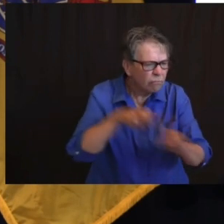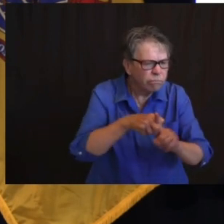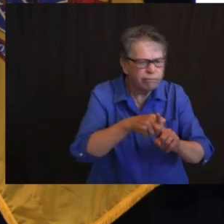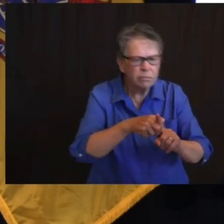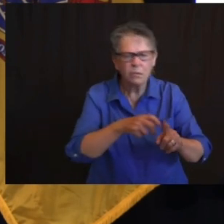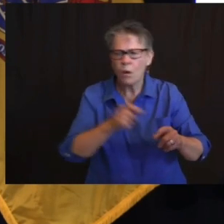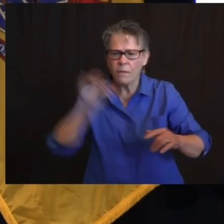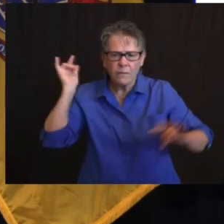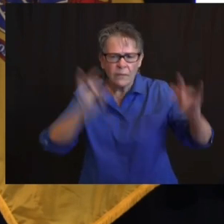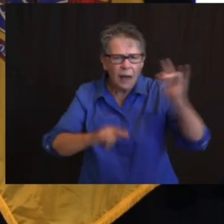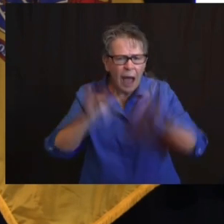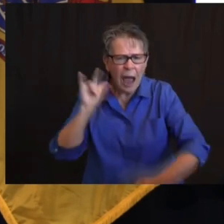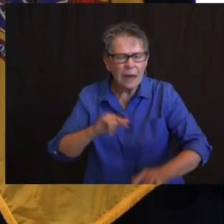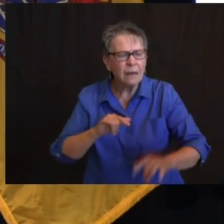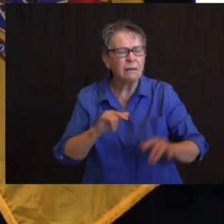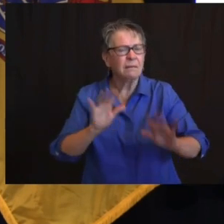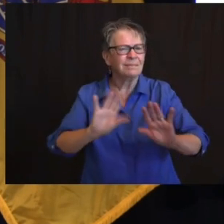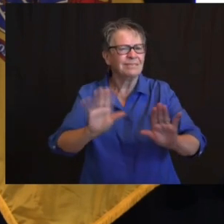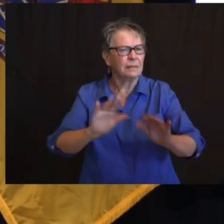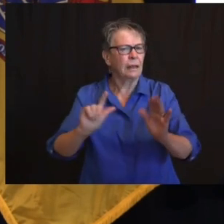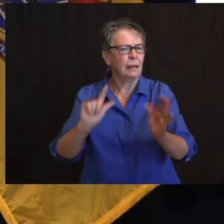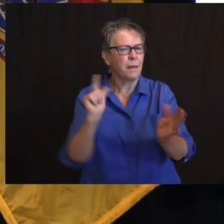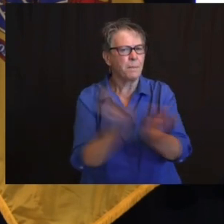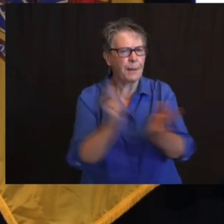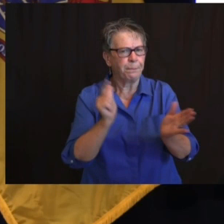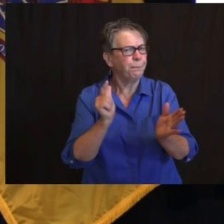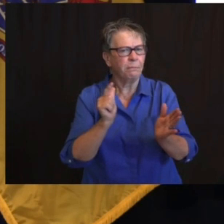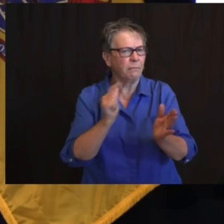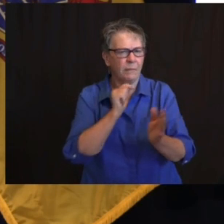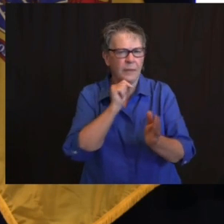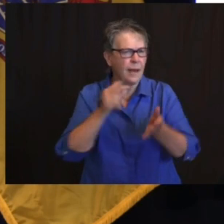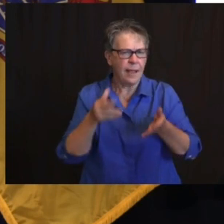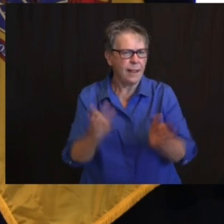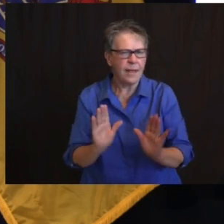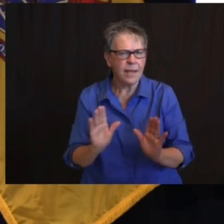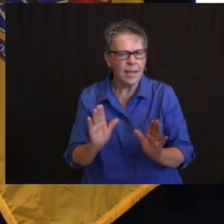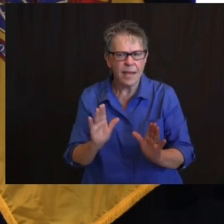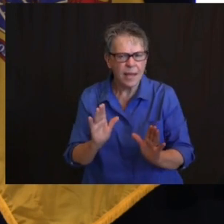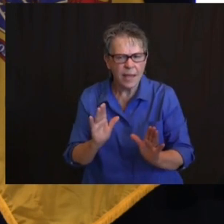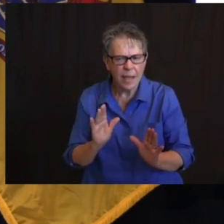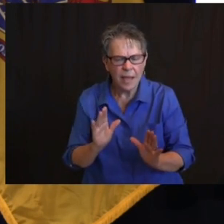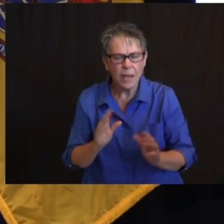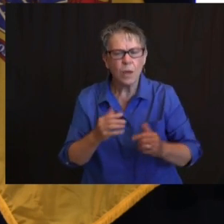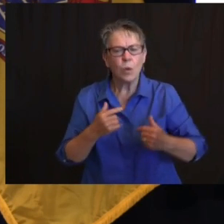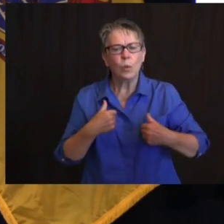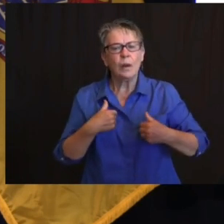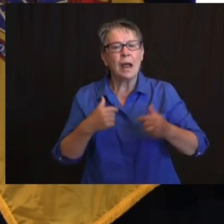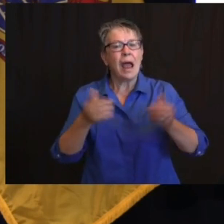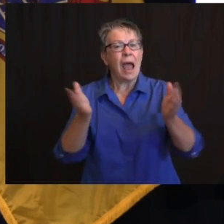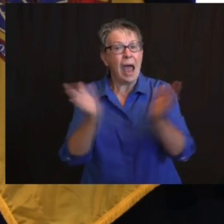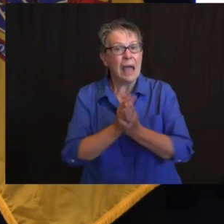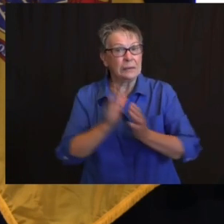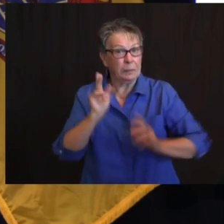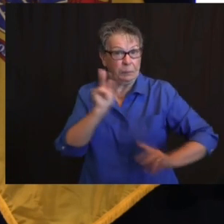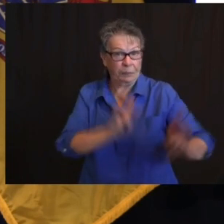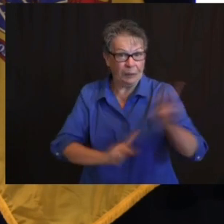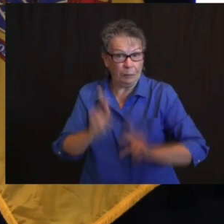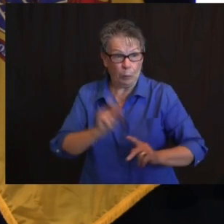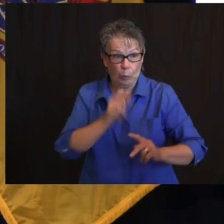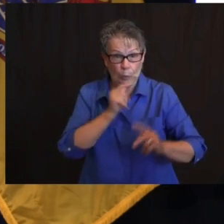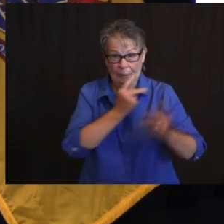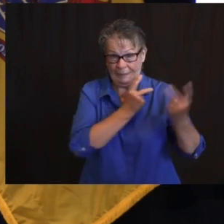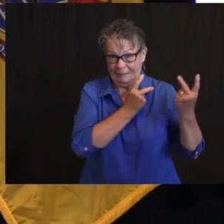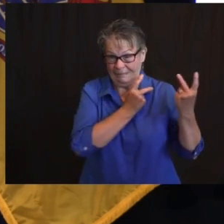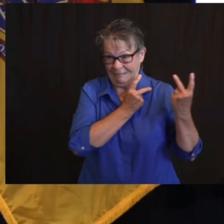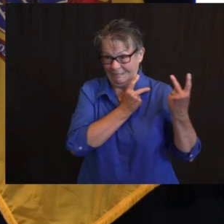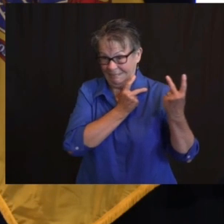what we're asking folks with a great, this is an advisory, so it's more than a recommendation.